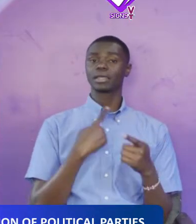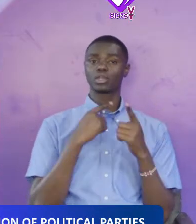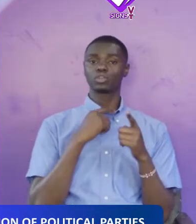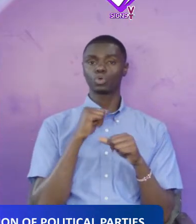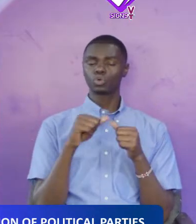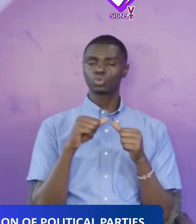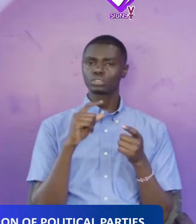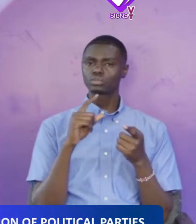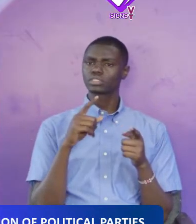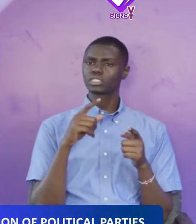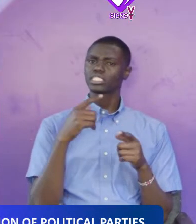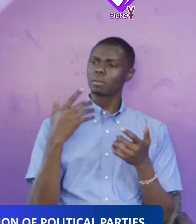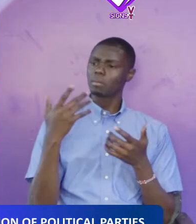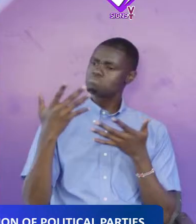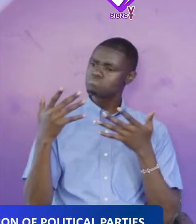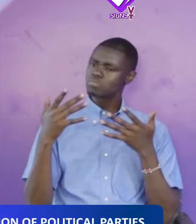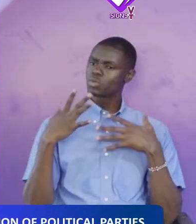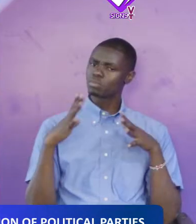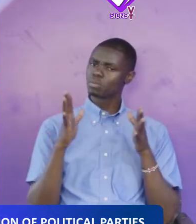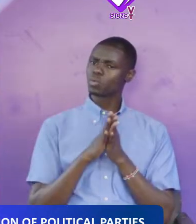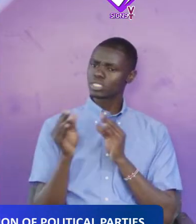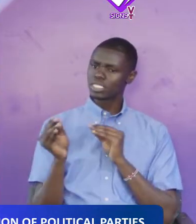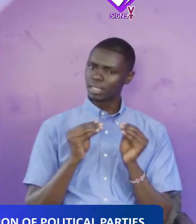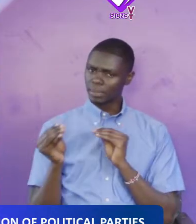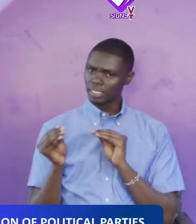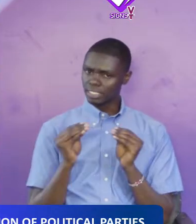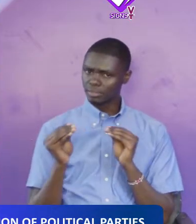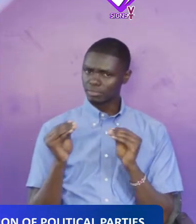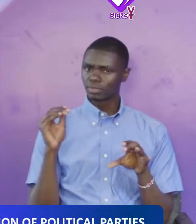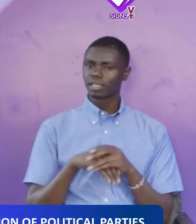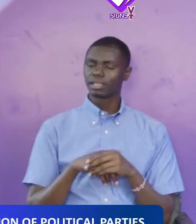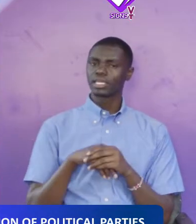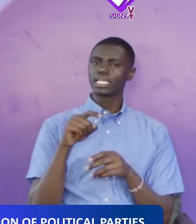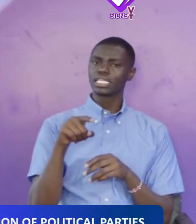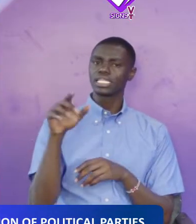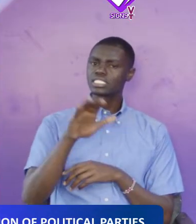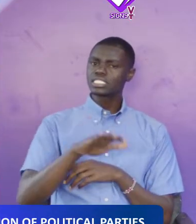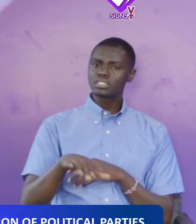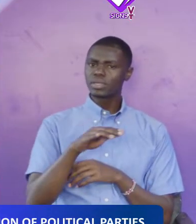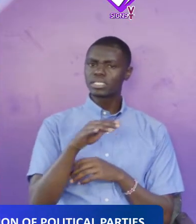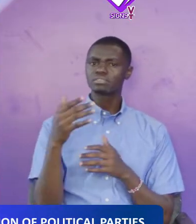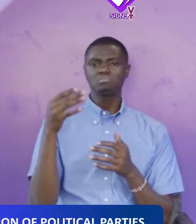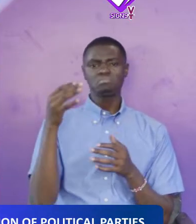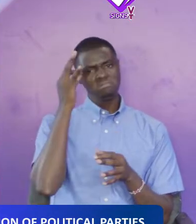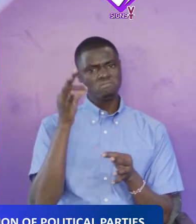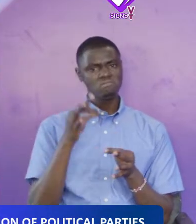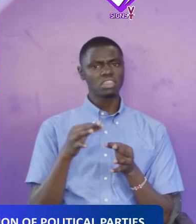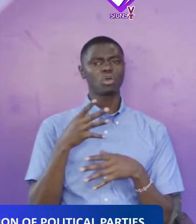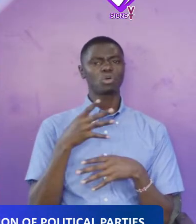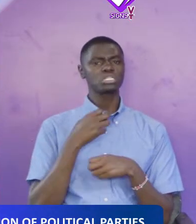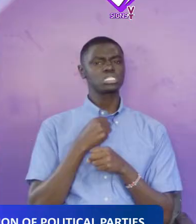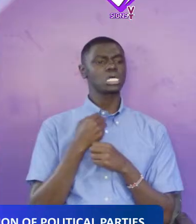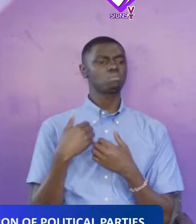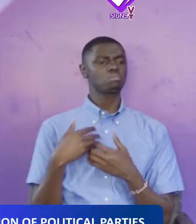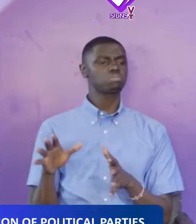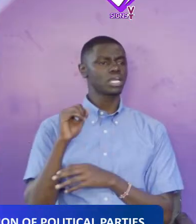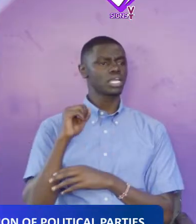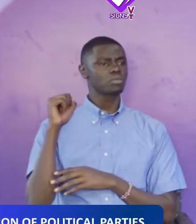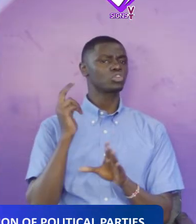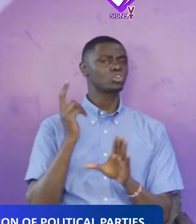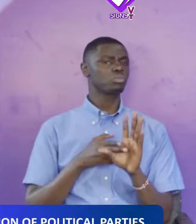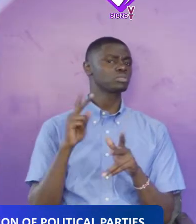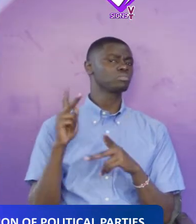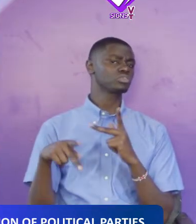of the persons with disabilities in this space, they've sort of lost faith in the political participation